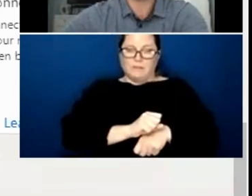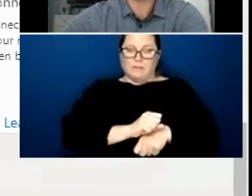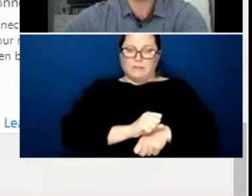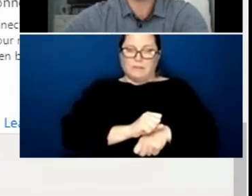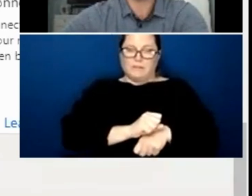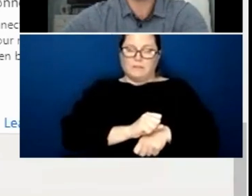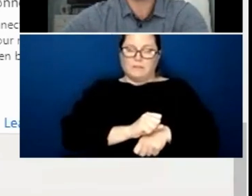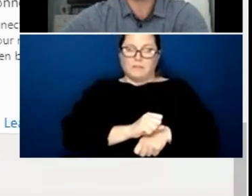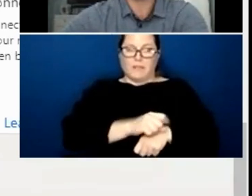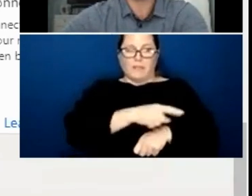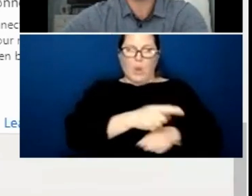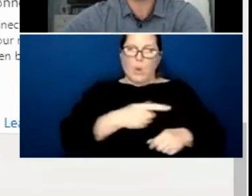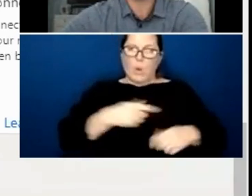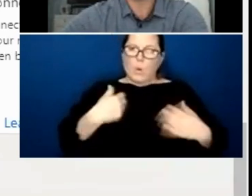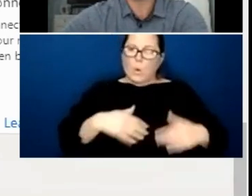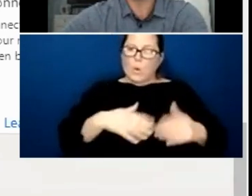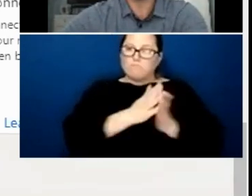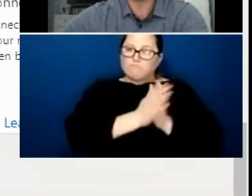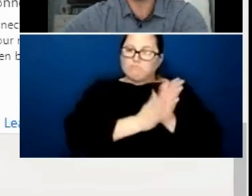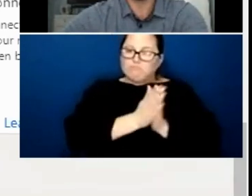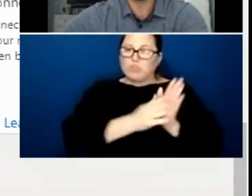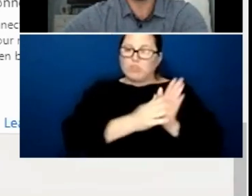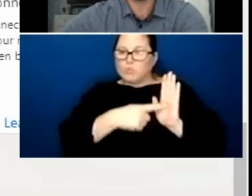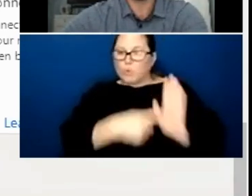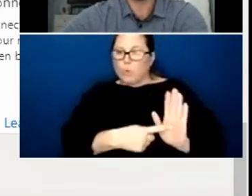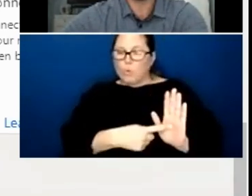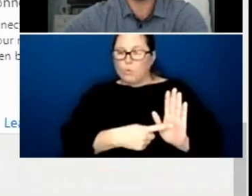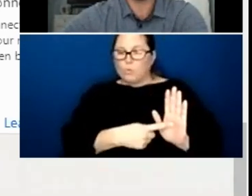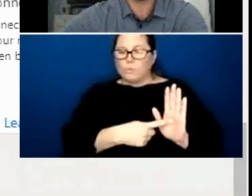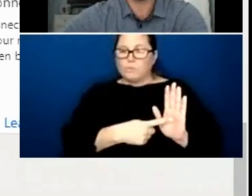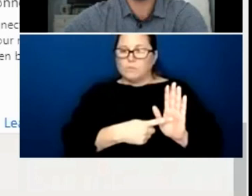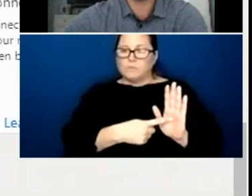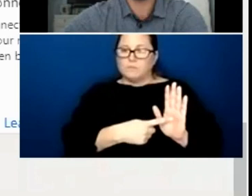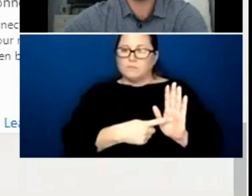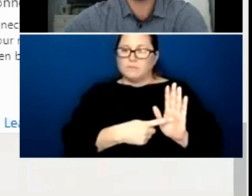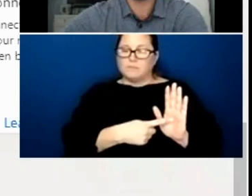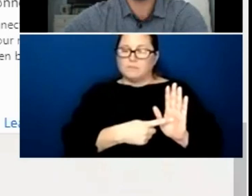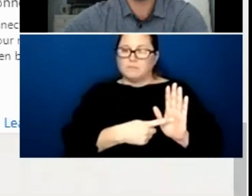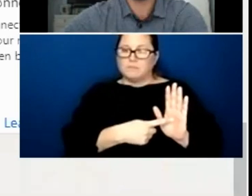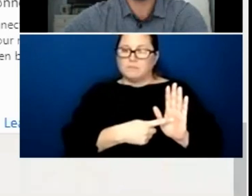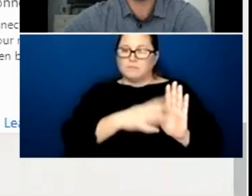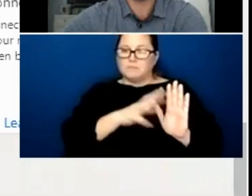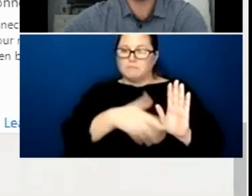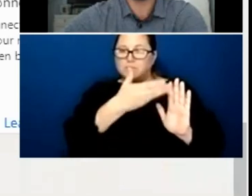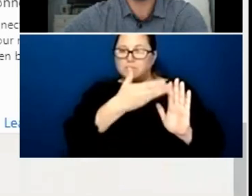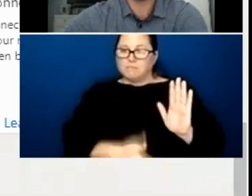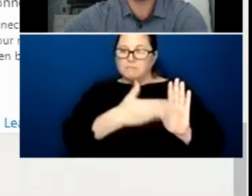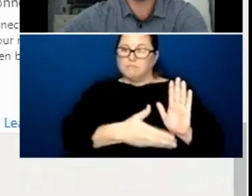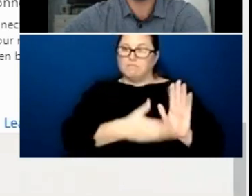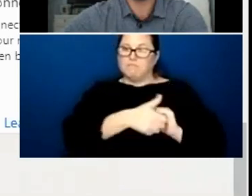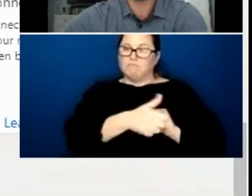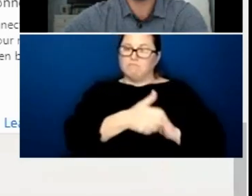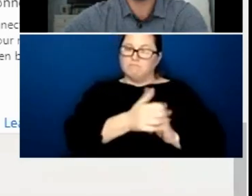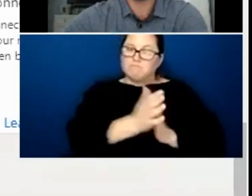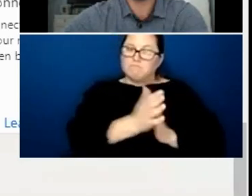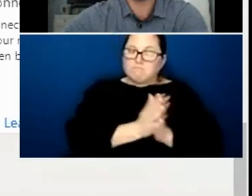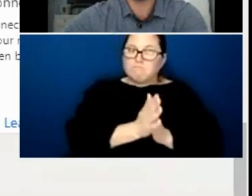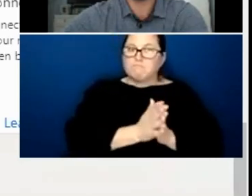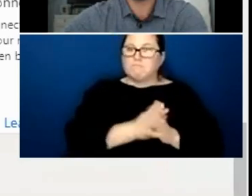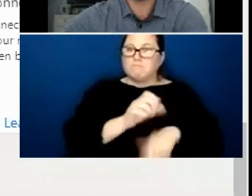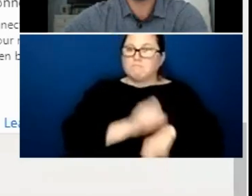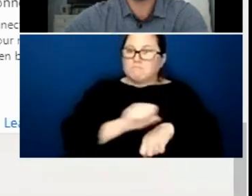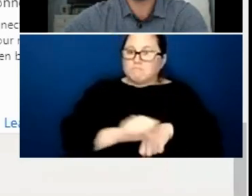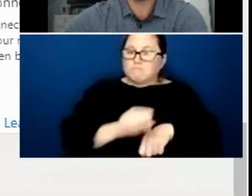they are someone that is a go-getter and somebody who is going to